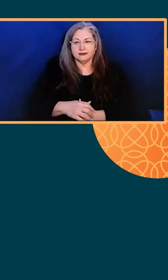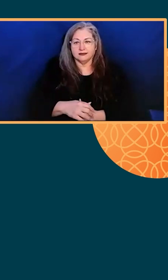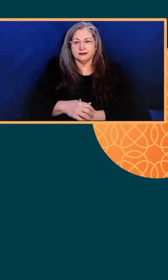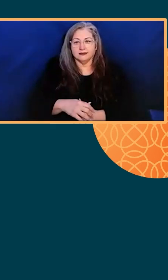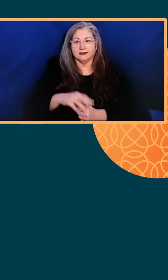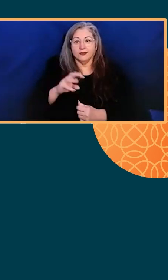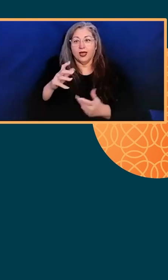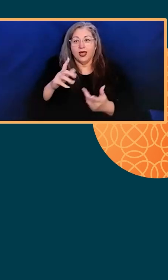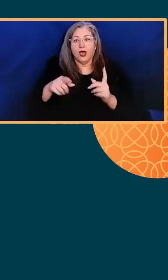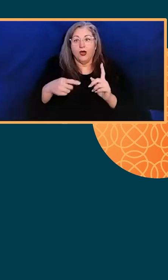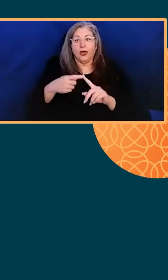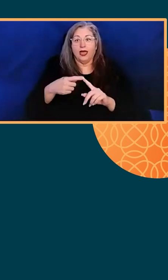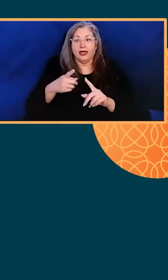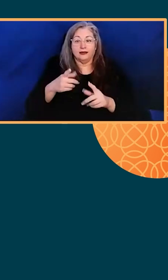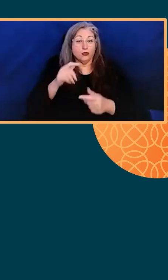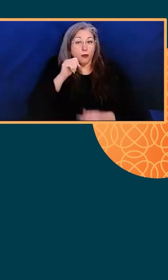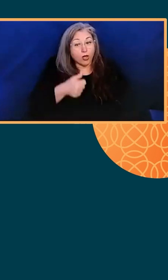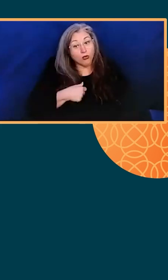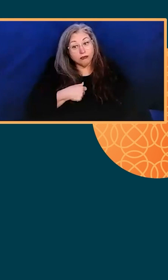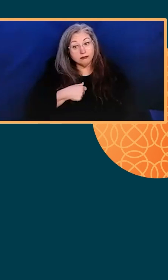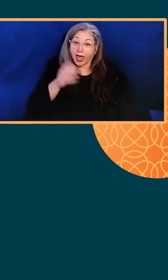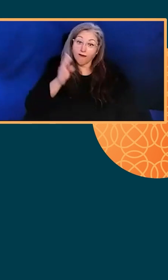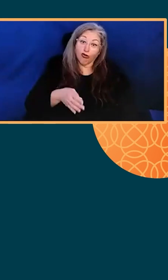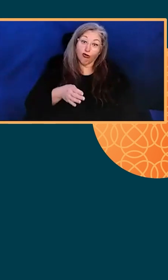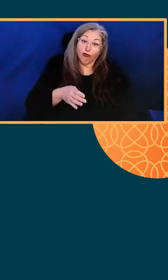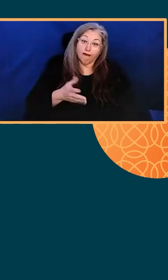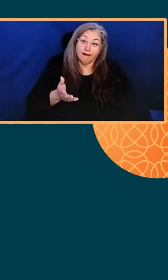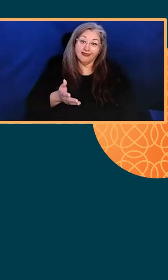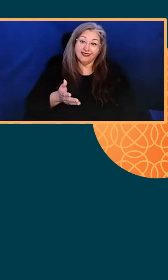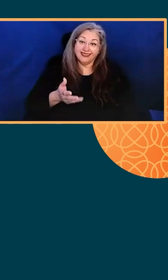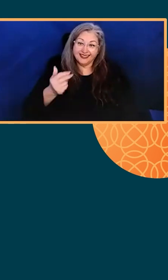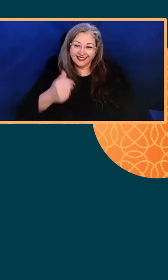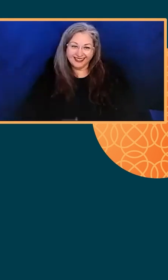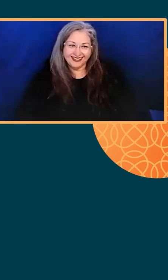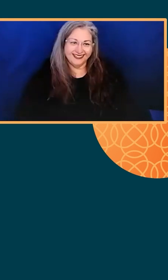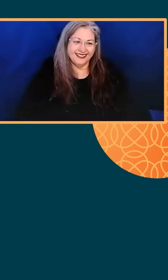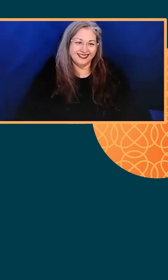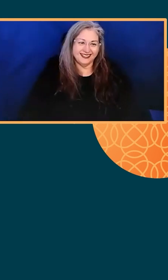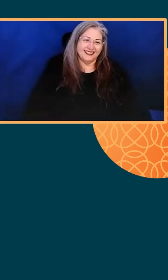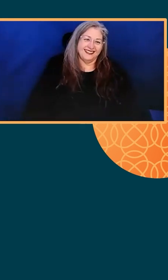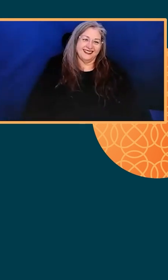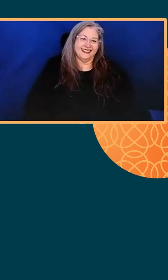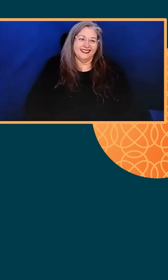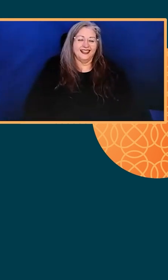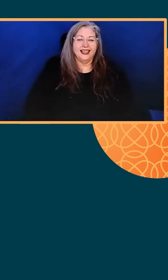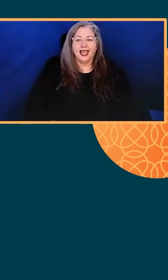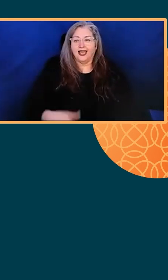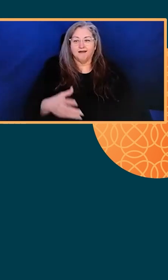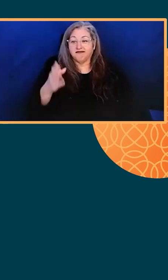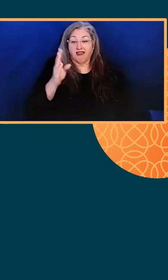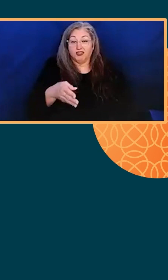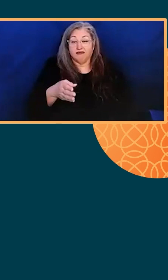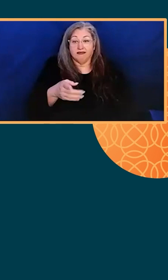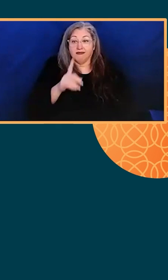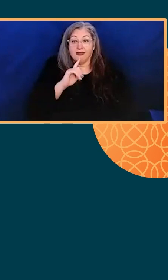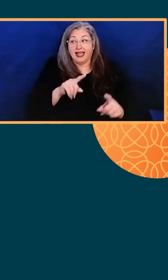Well, when did tomorrow? Never. Like never. The